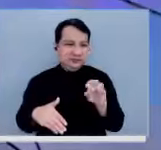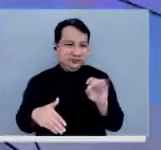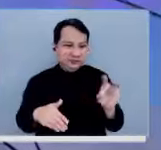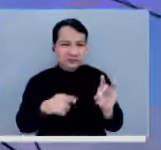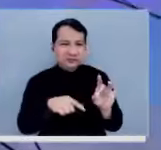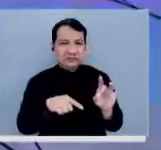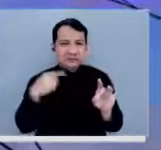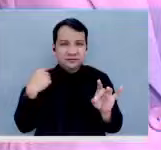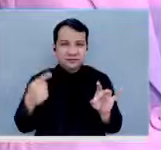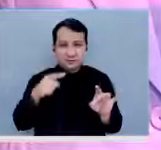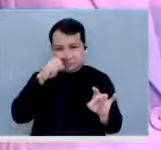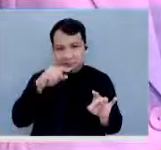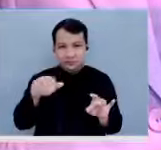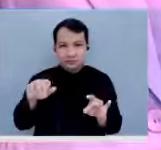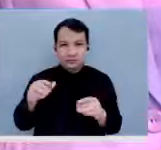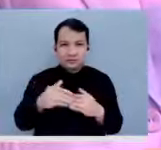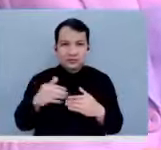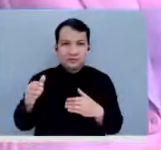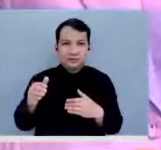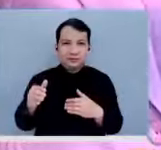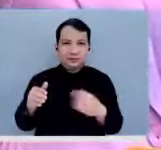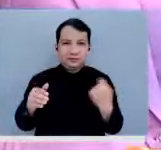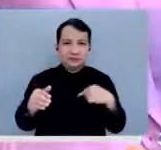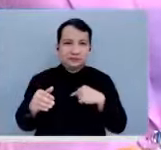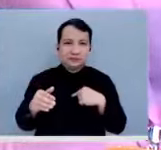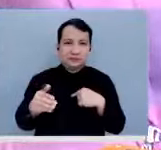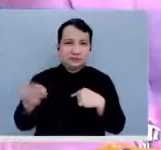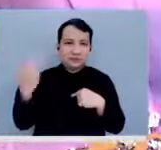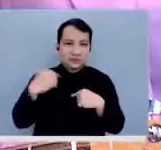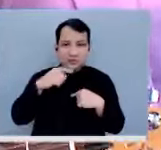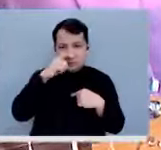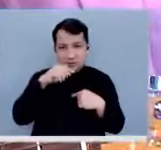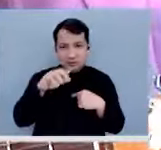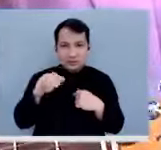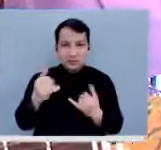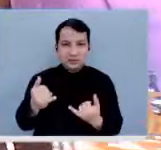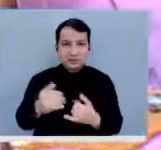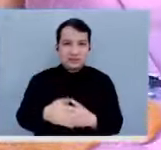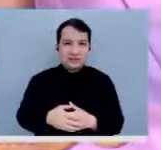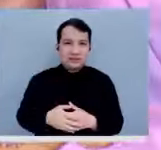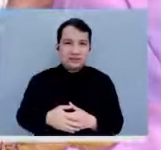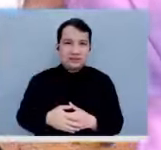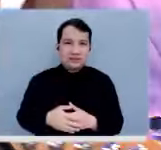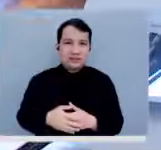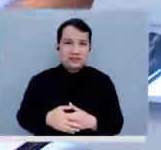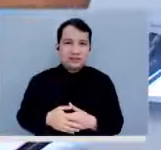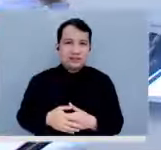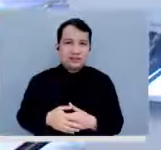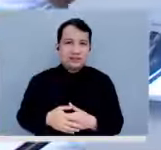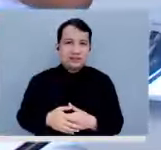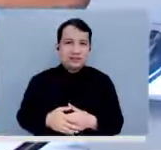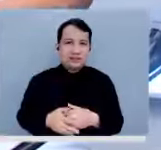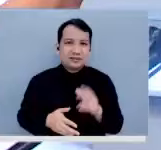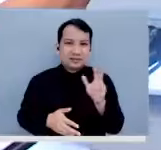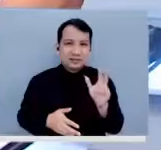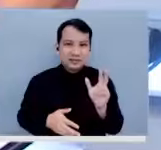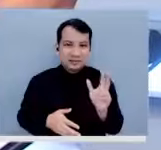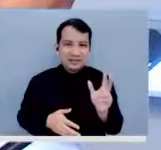years old. Yeah. Jazz was just 15 at that time. So, ilang taon din naman? No way! Gosh! Kasi